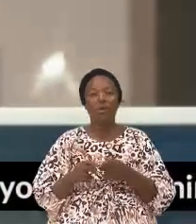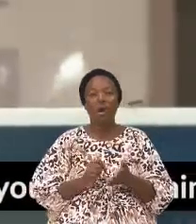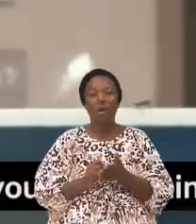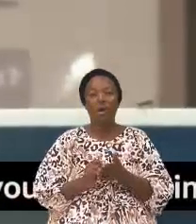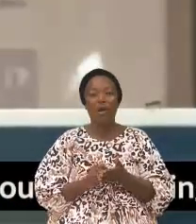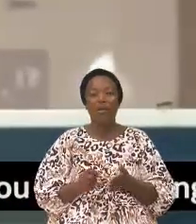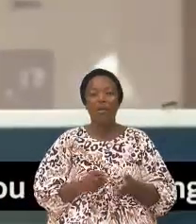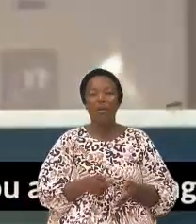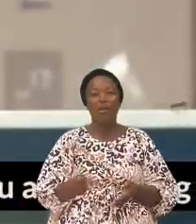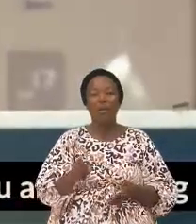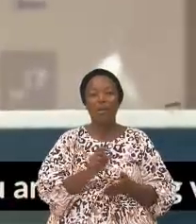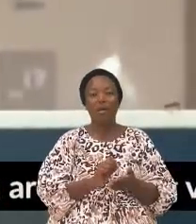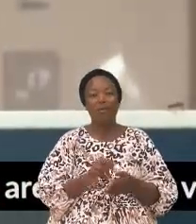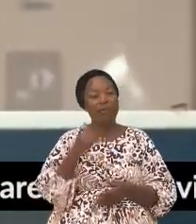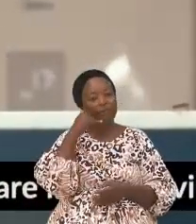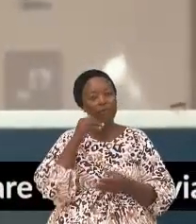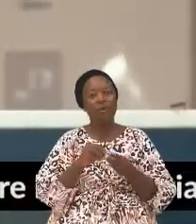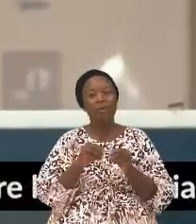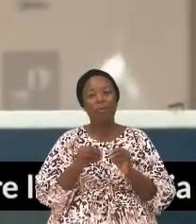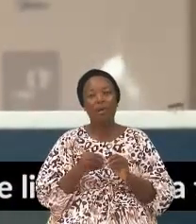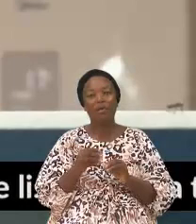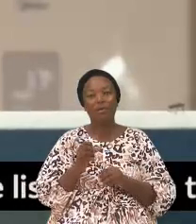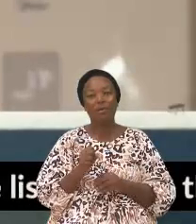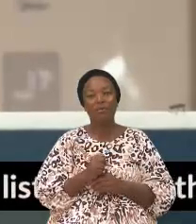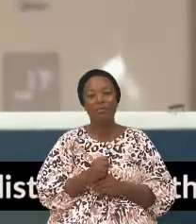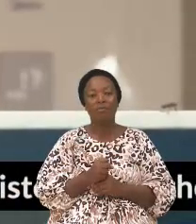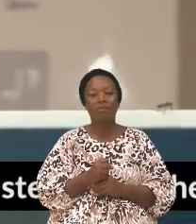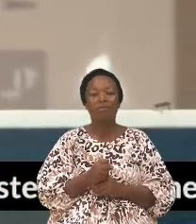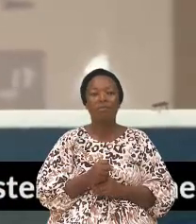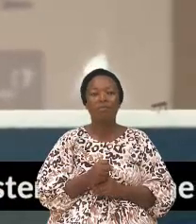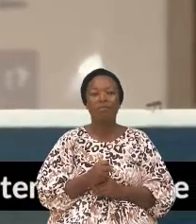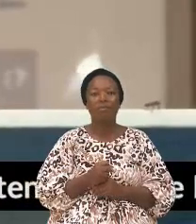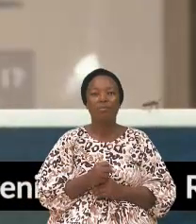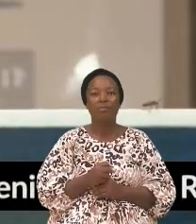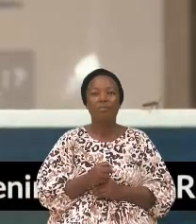Don't forget to write their phone numbers.